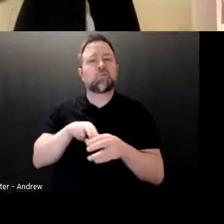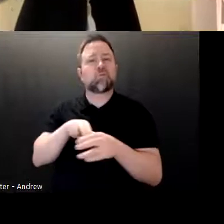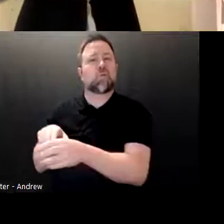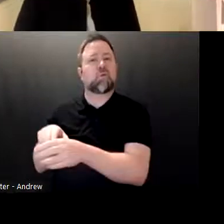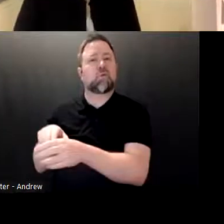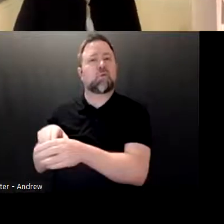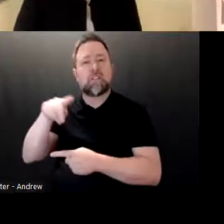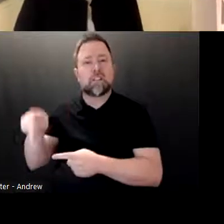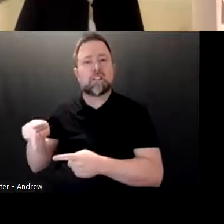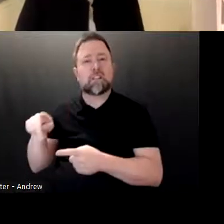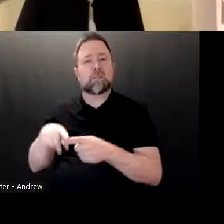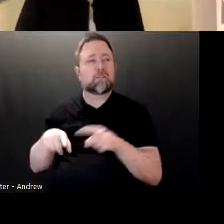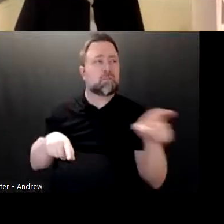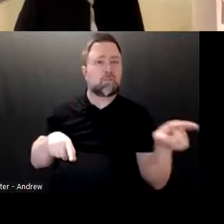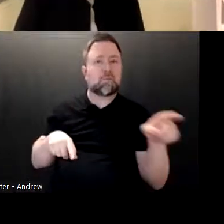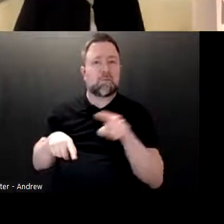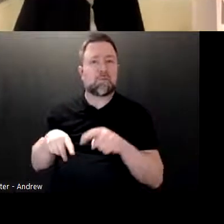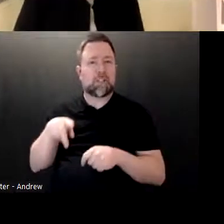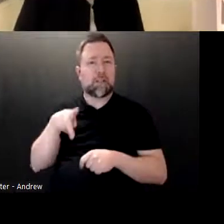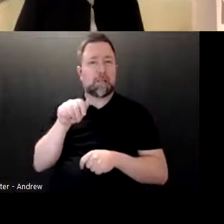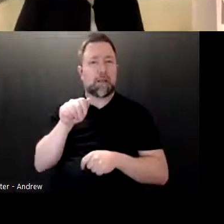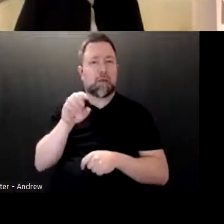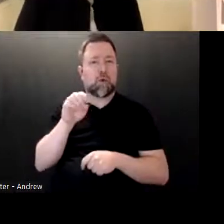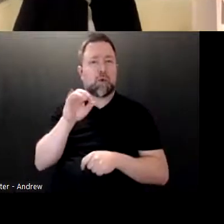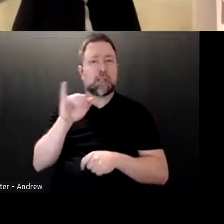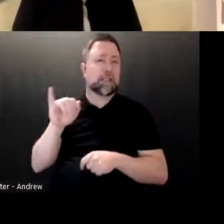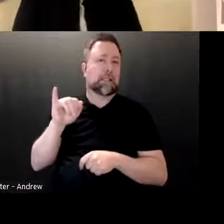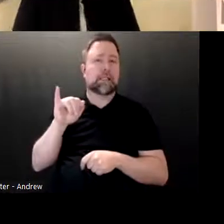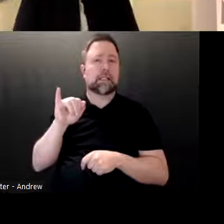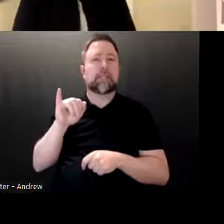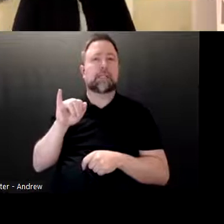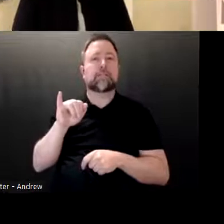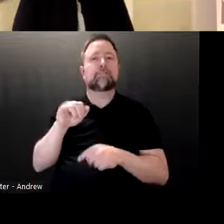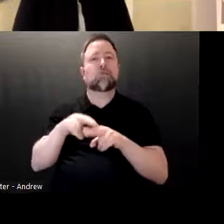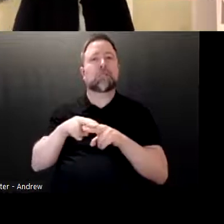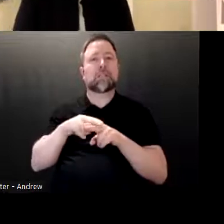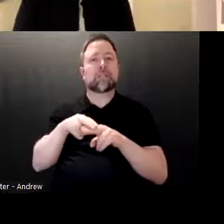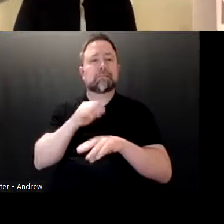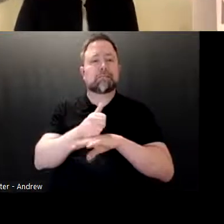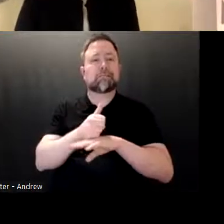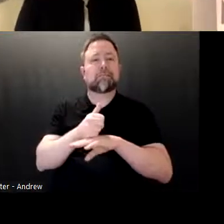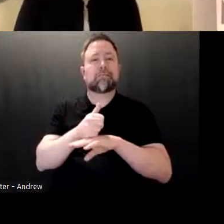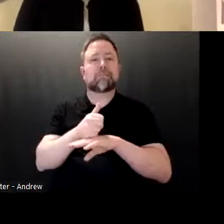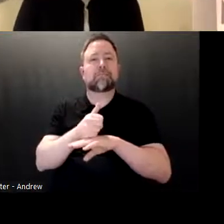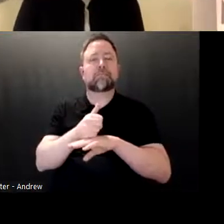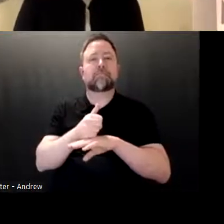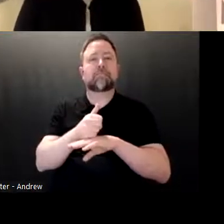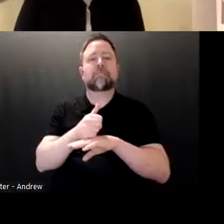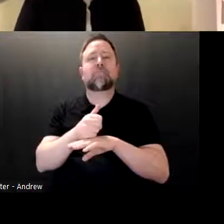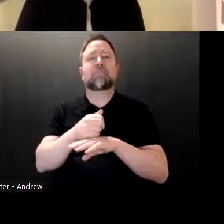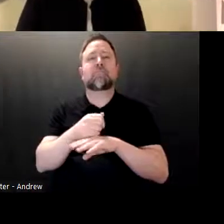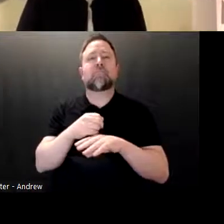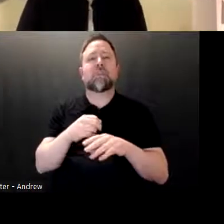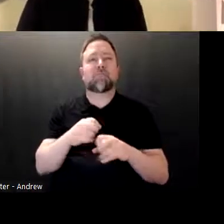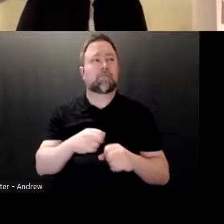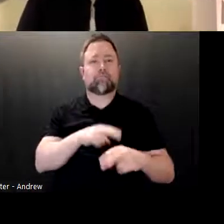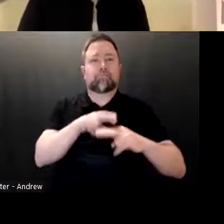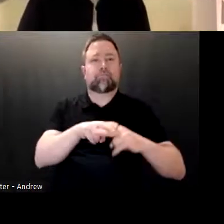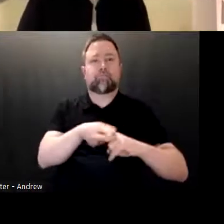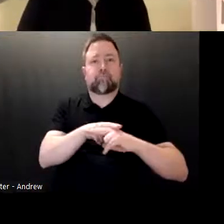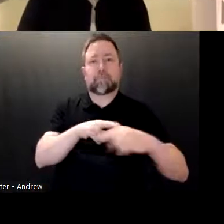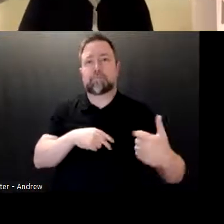Mountain. The location was ideal for them because it was rural, but not so remote as to be cut off from Philadelphia and all of the